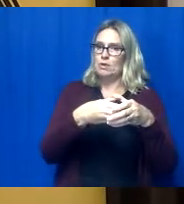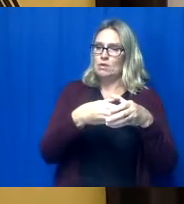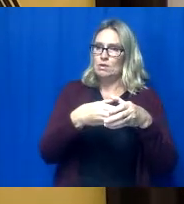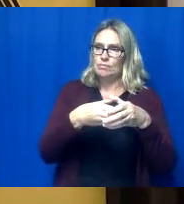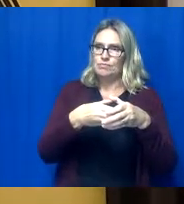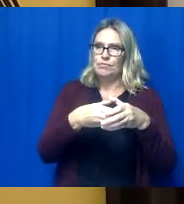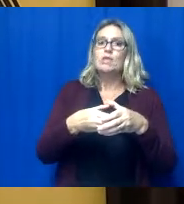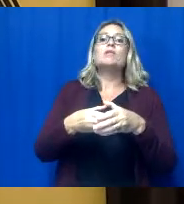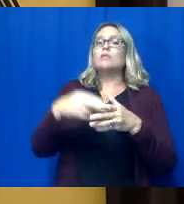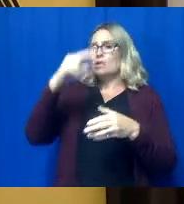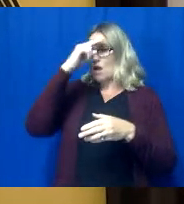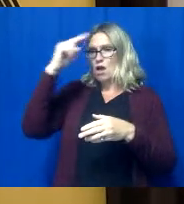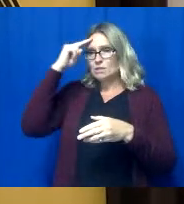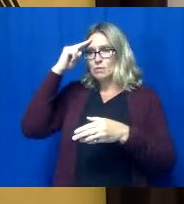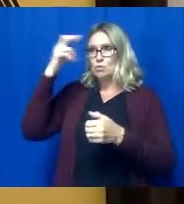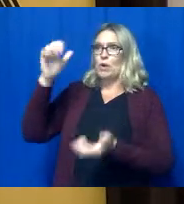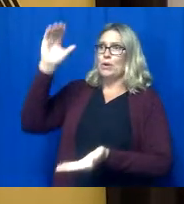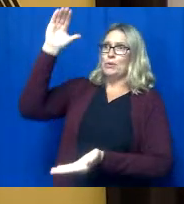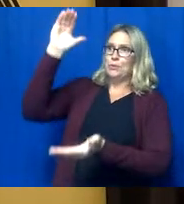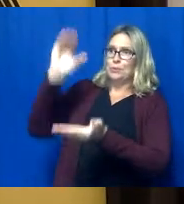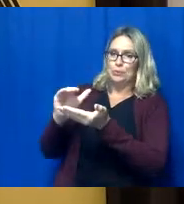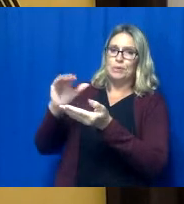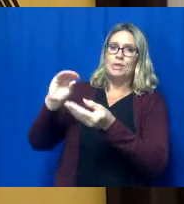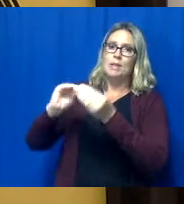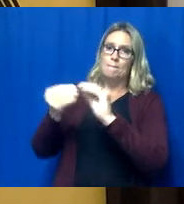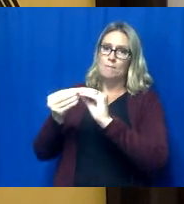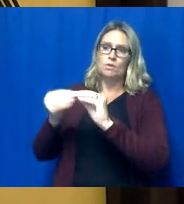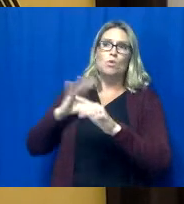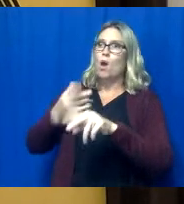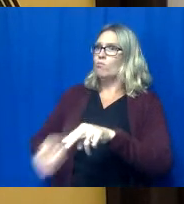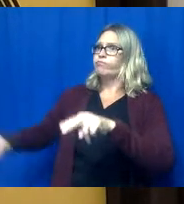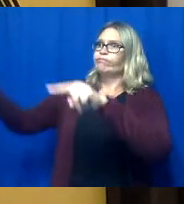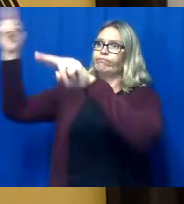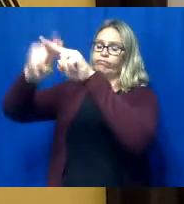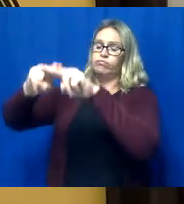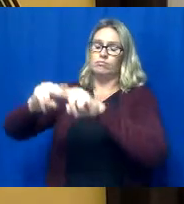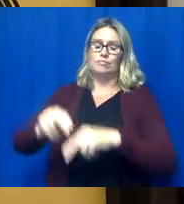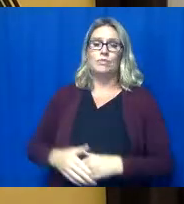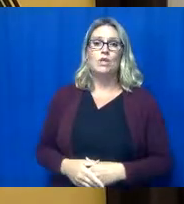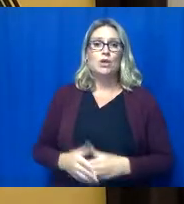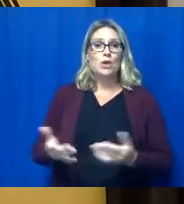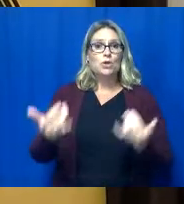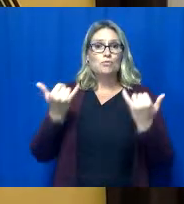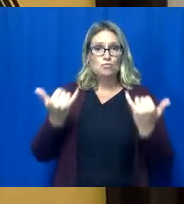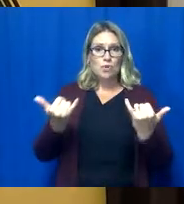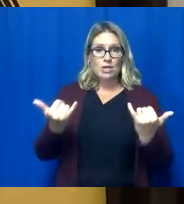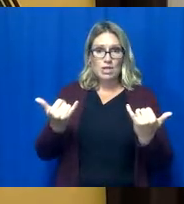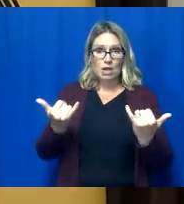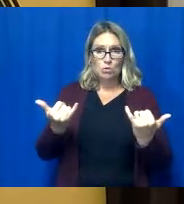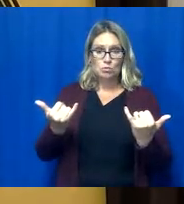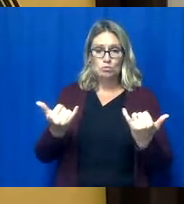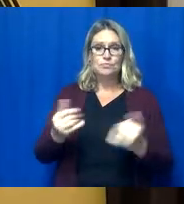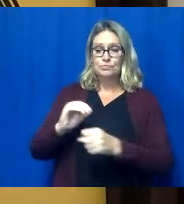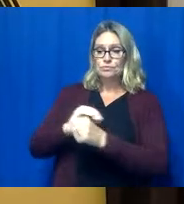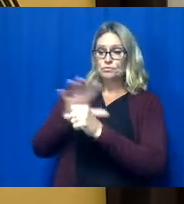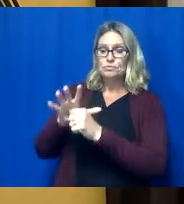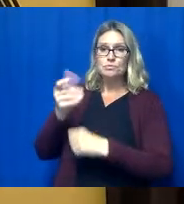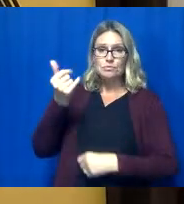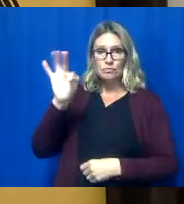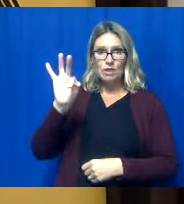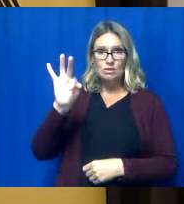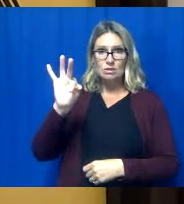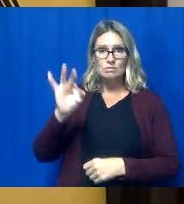does not continue to rise. The current rate of growth in cases of COVID-19,